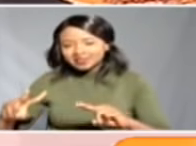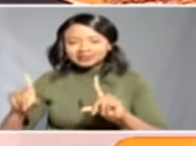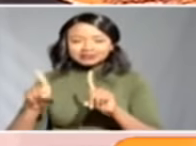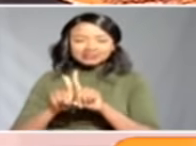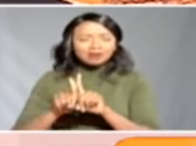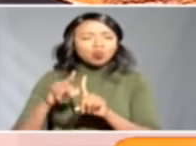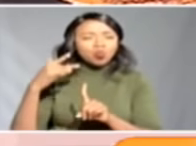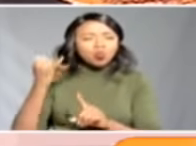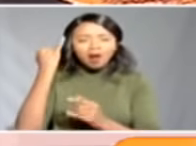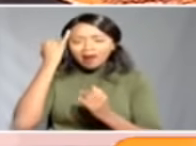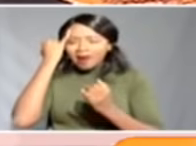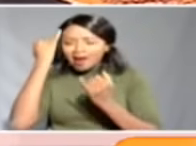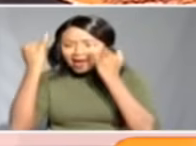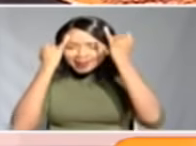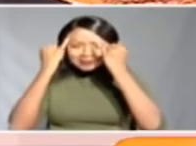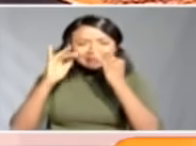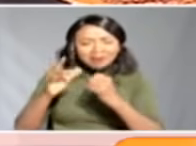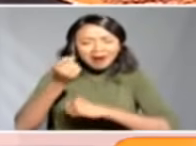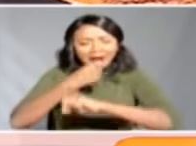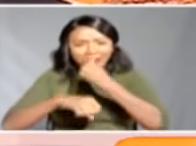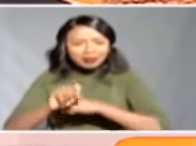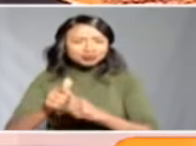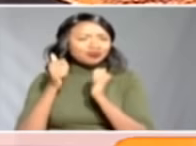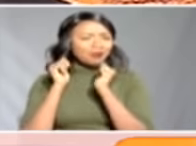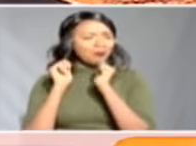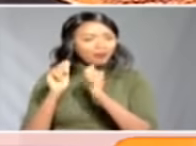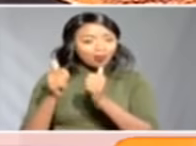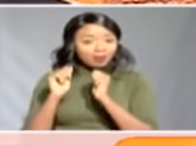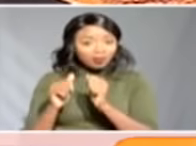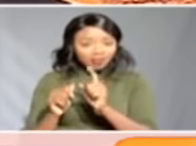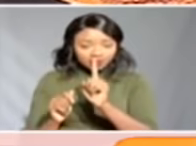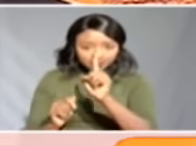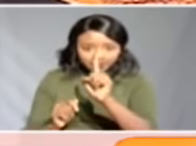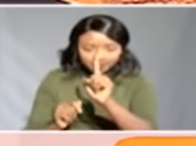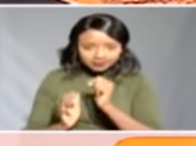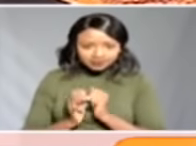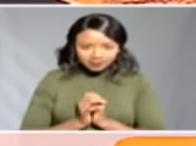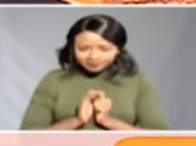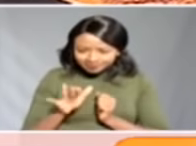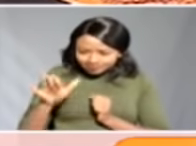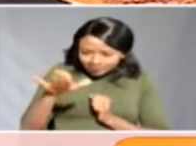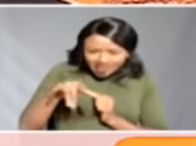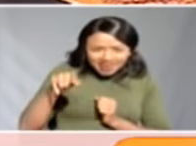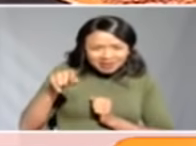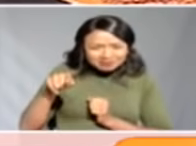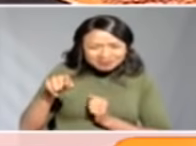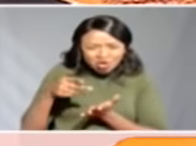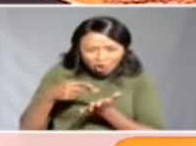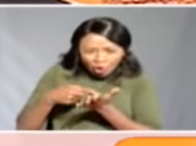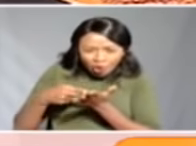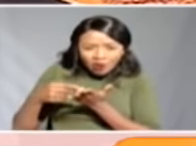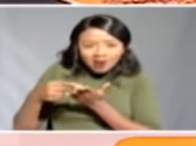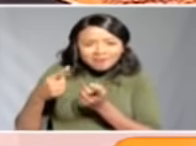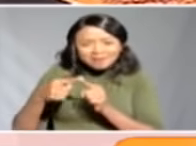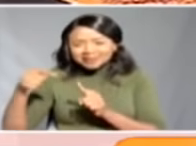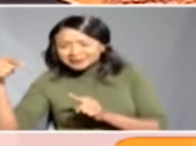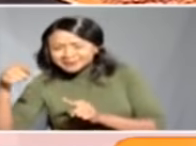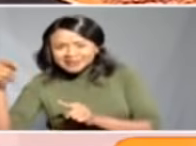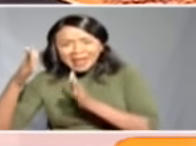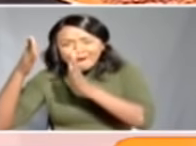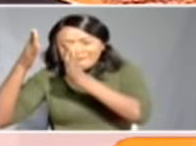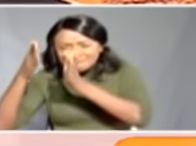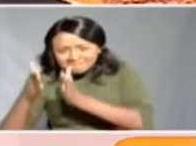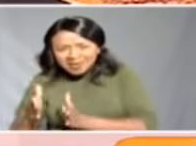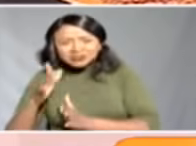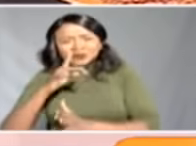religious ideals. But what would you think if right inside the holy walls, a so-called man of God defiled